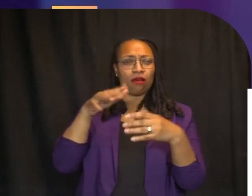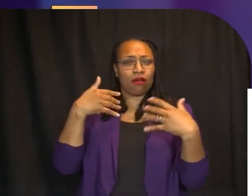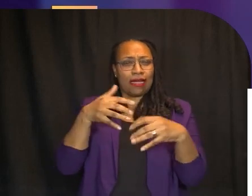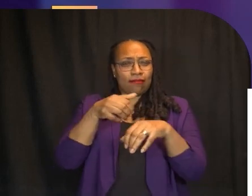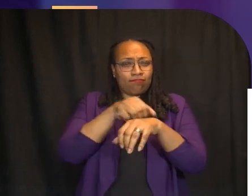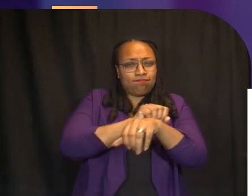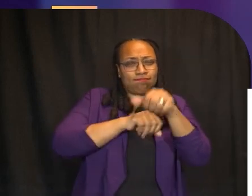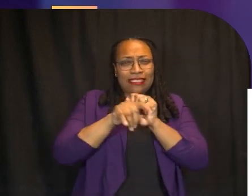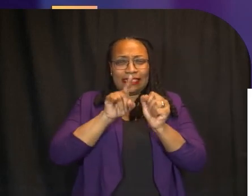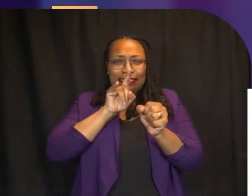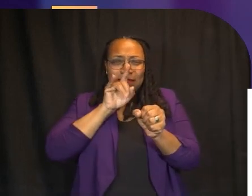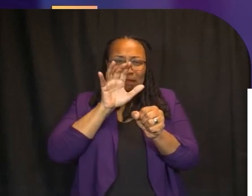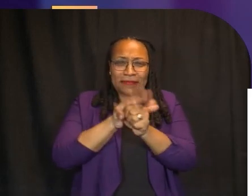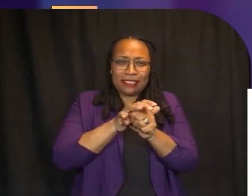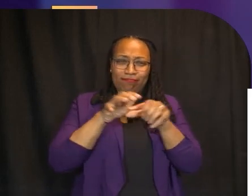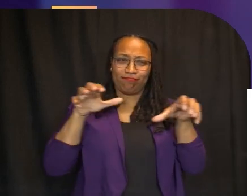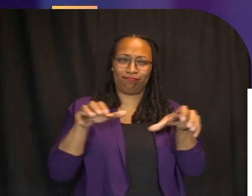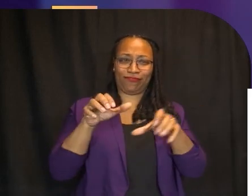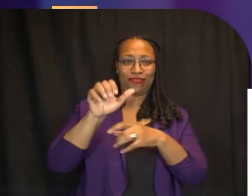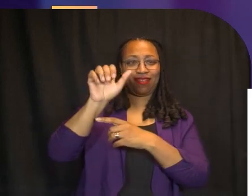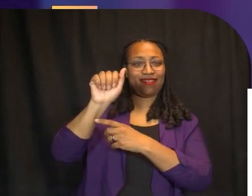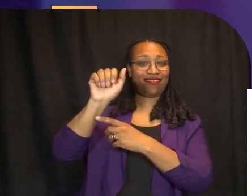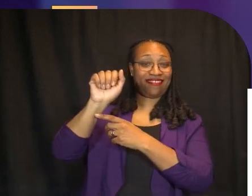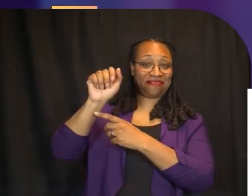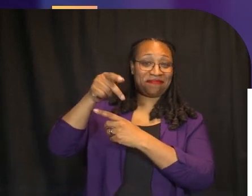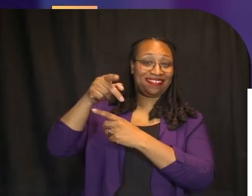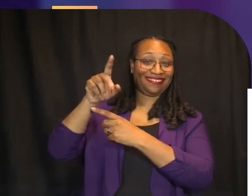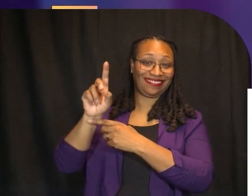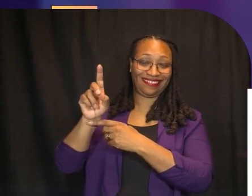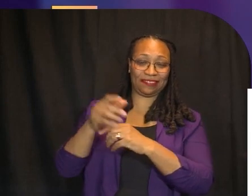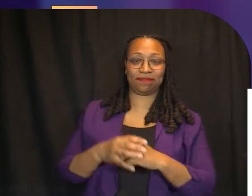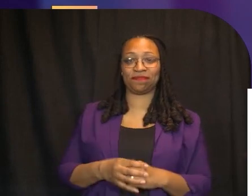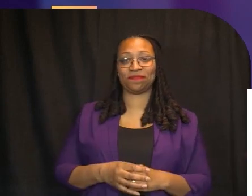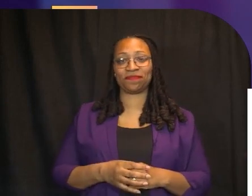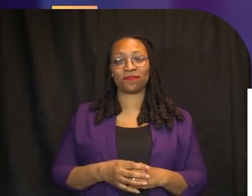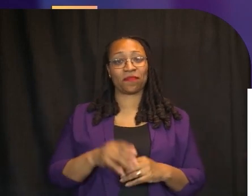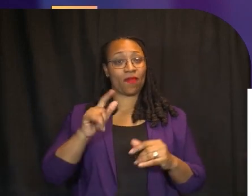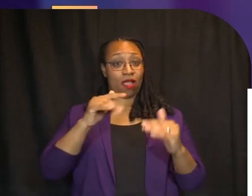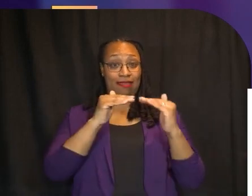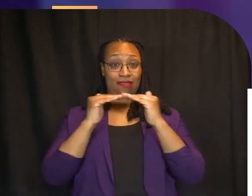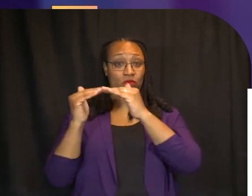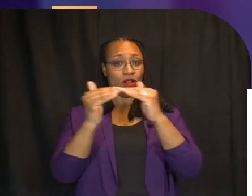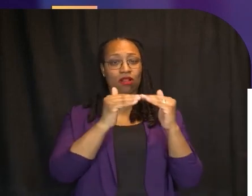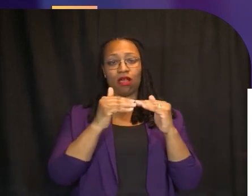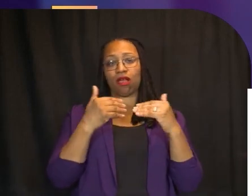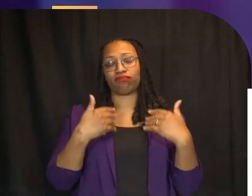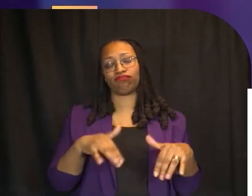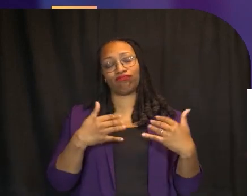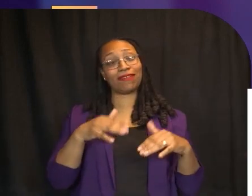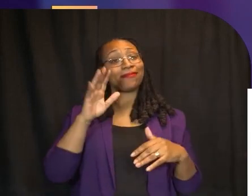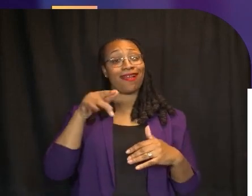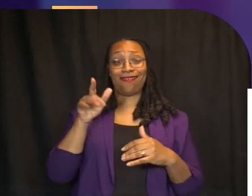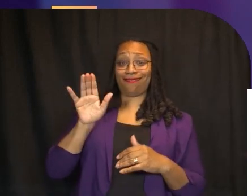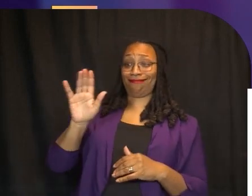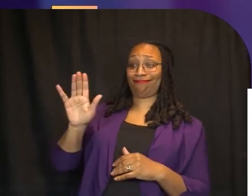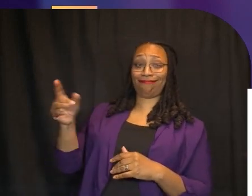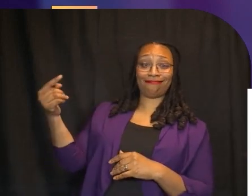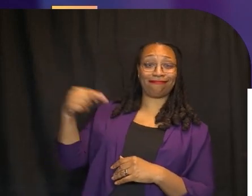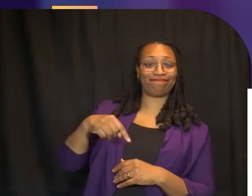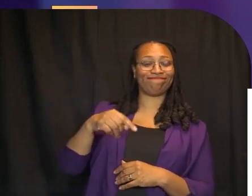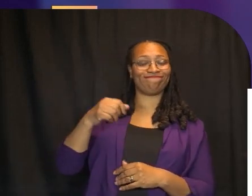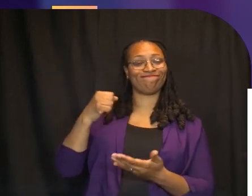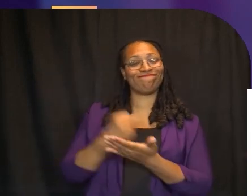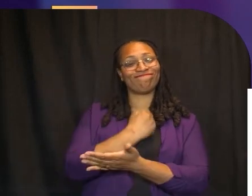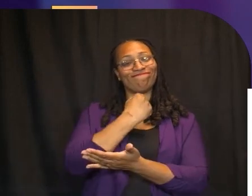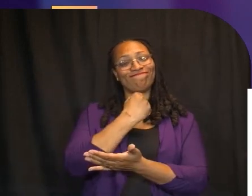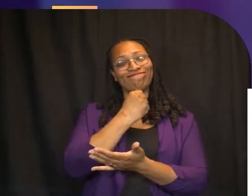wonderful MC, and thank you to our sponsors for making tonight's event possible. I want to specifically thank our silver, gold, and